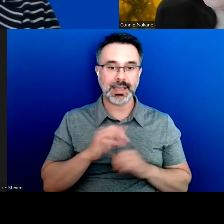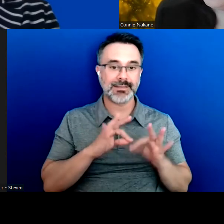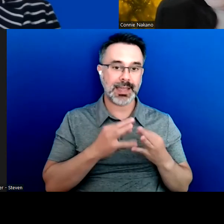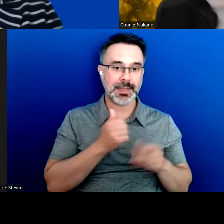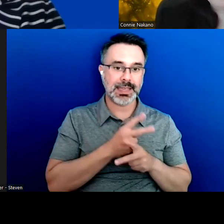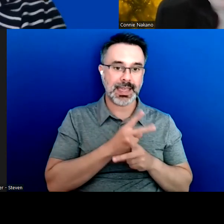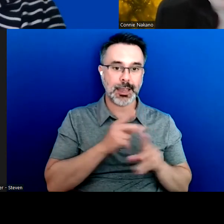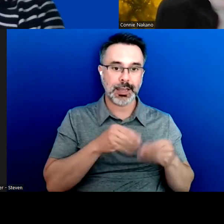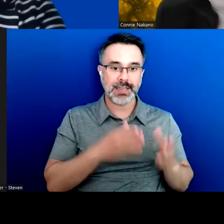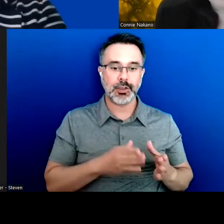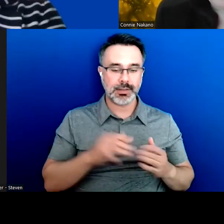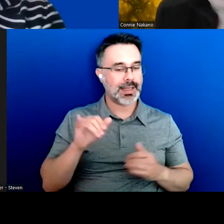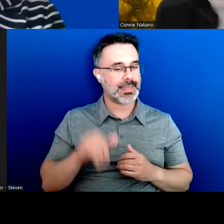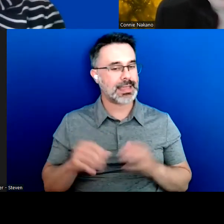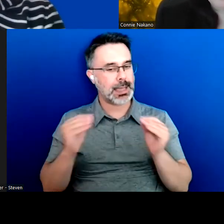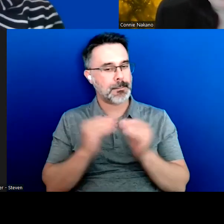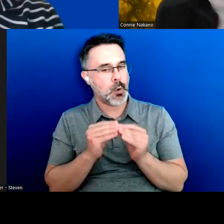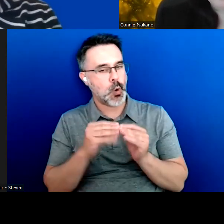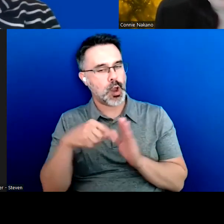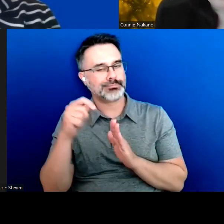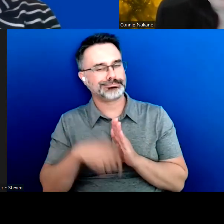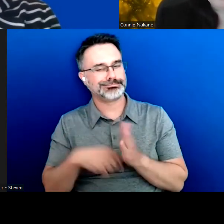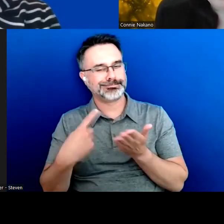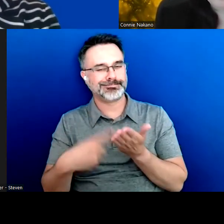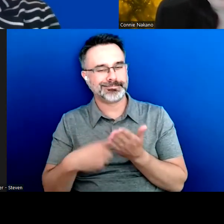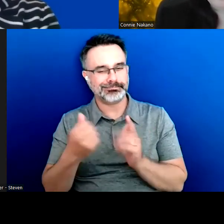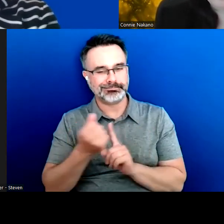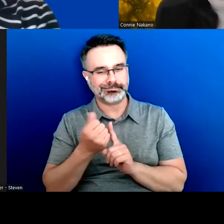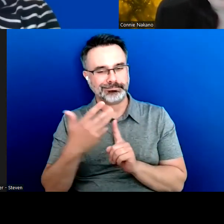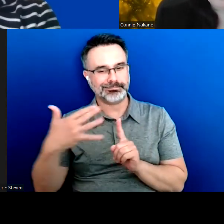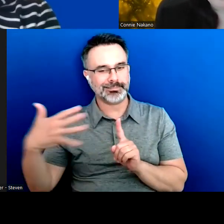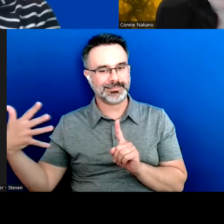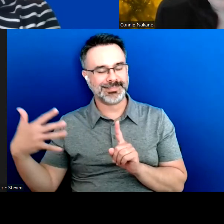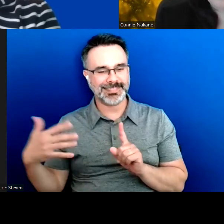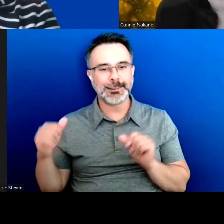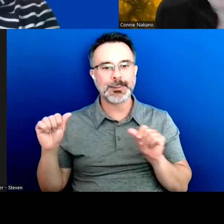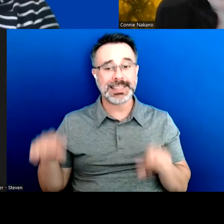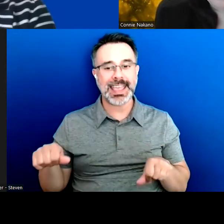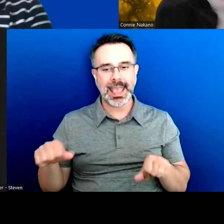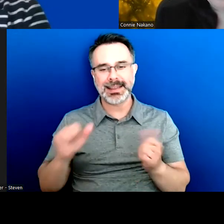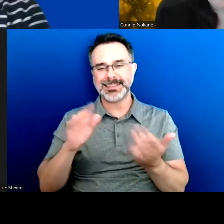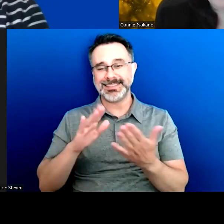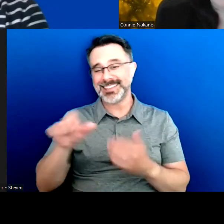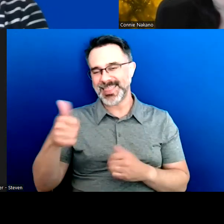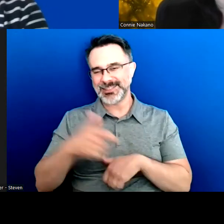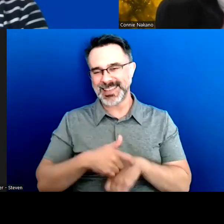So that's a much more involved conversation that we can get to at another time.